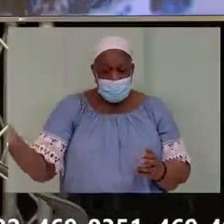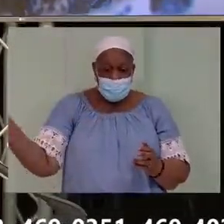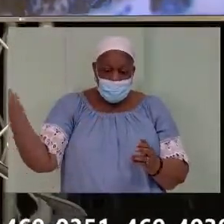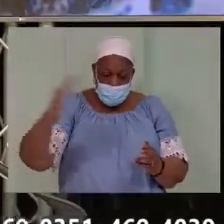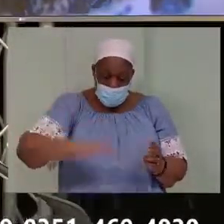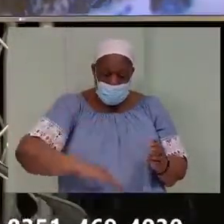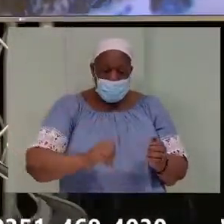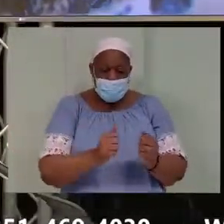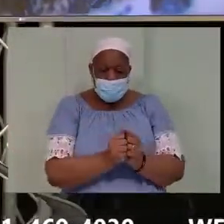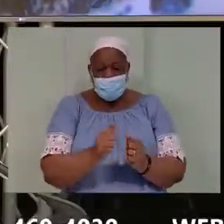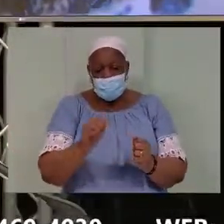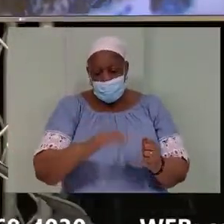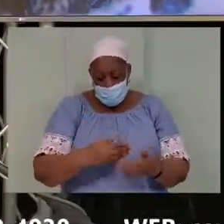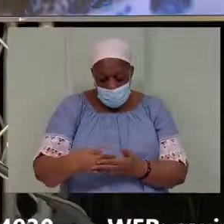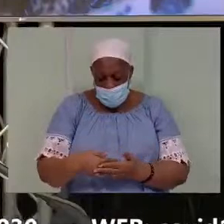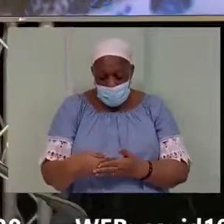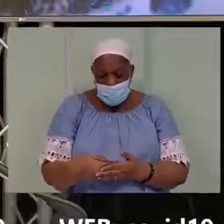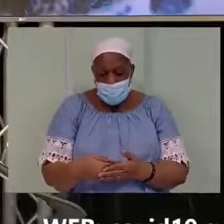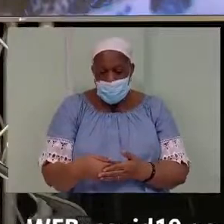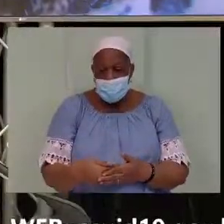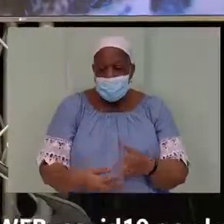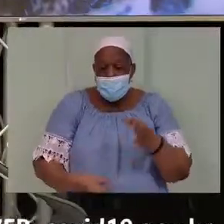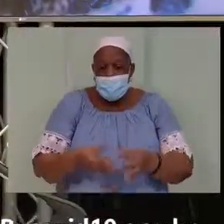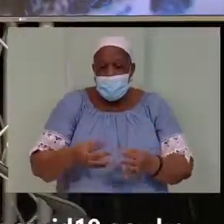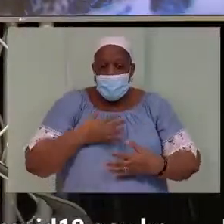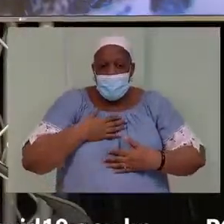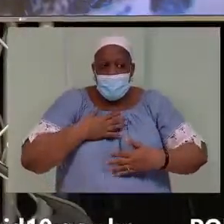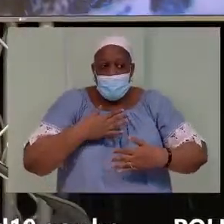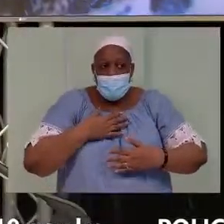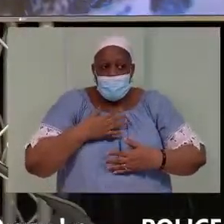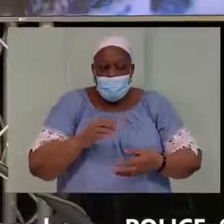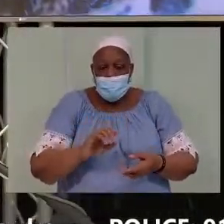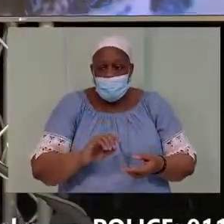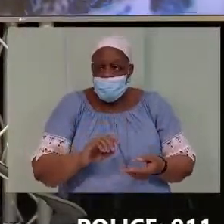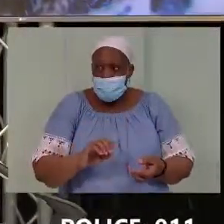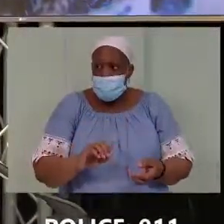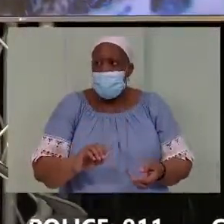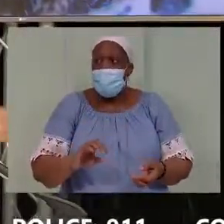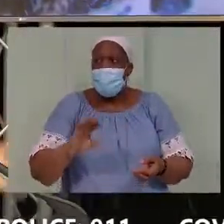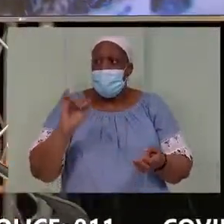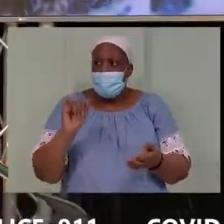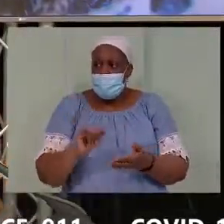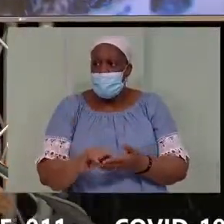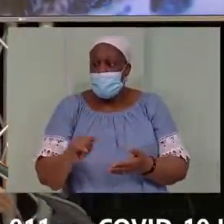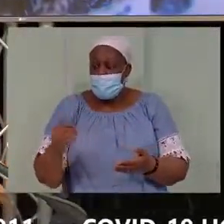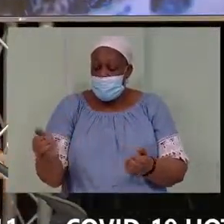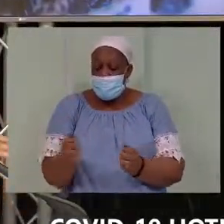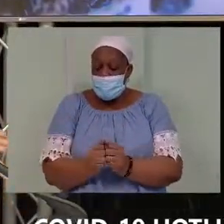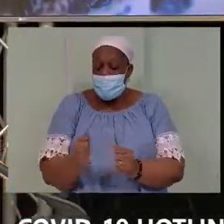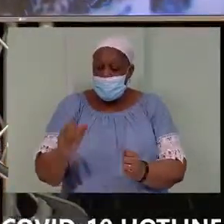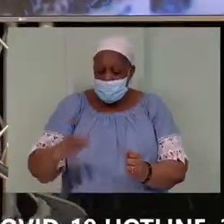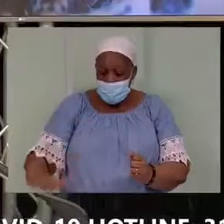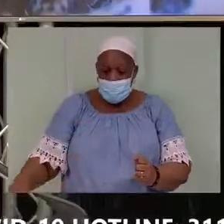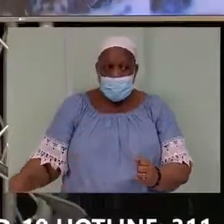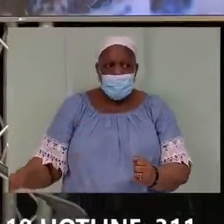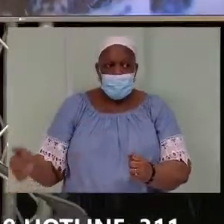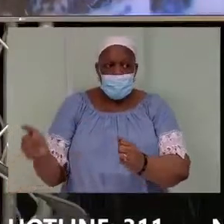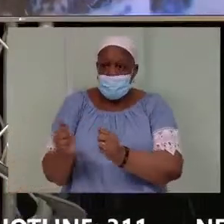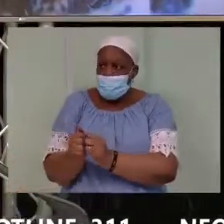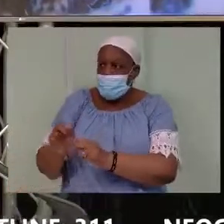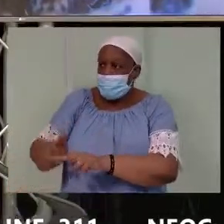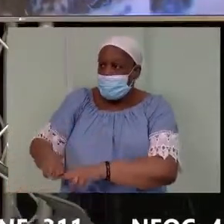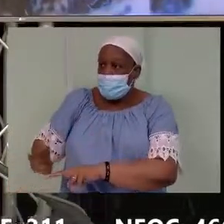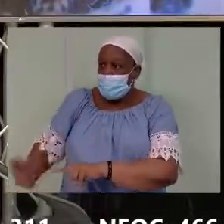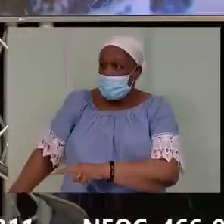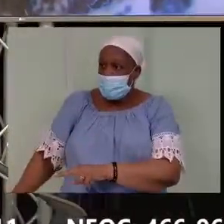respiratory disorders, it means that that child will be stuck with that child for a period of time and